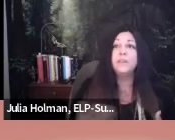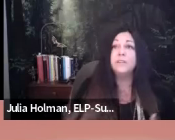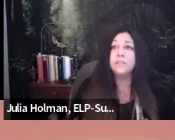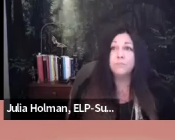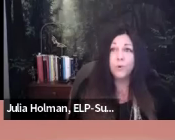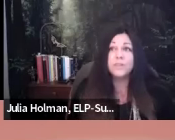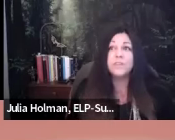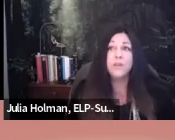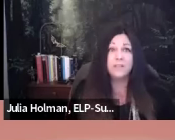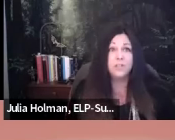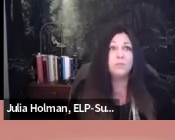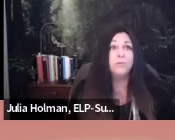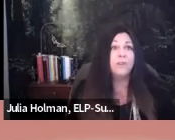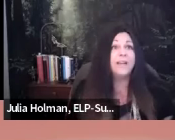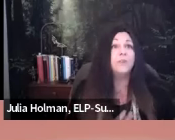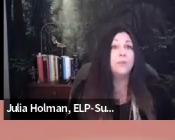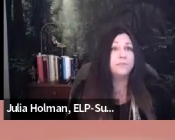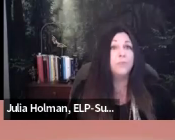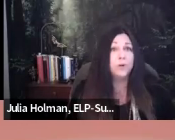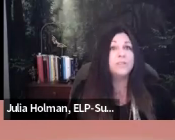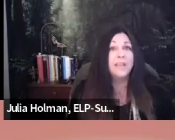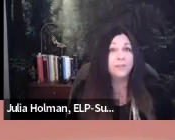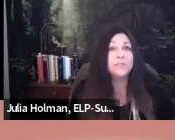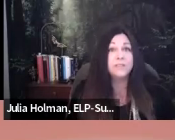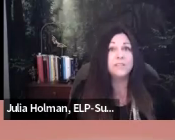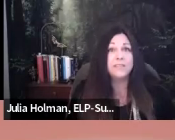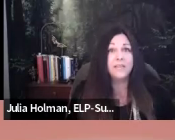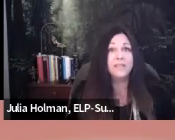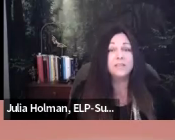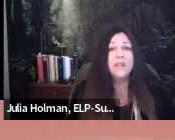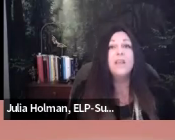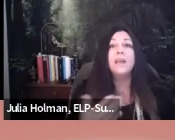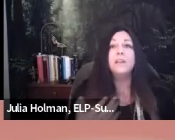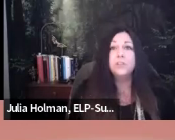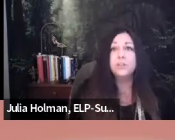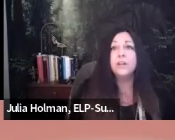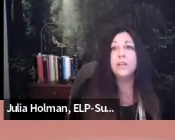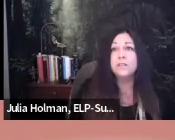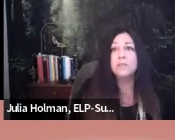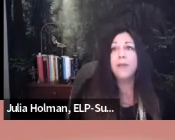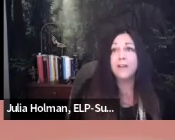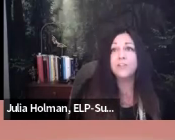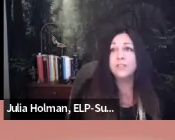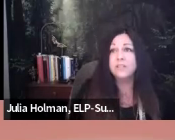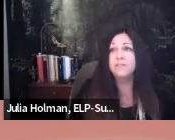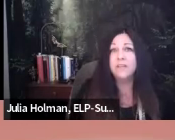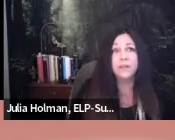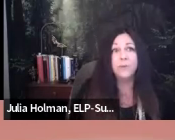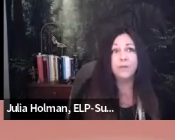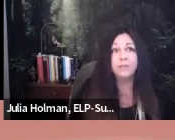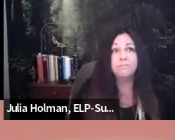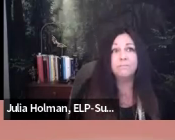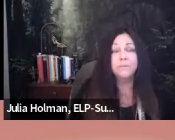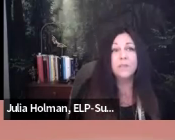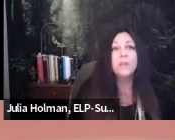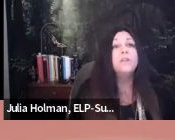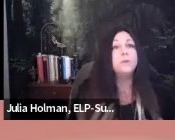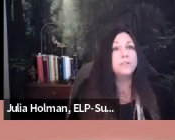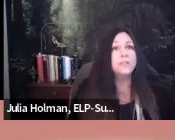we'll be there to support this transition, providing grief support tailored to his needs and ensuring he has a compassionate safety net around